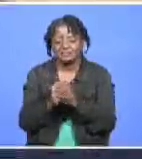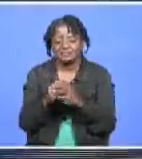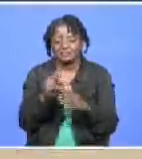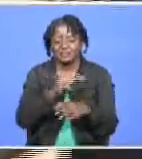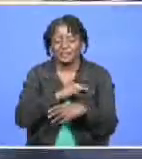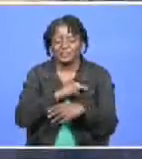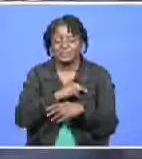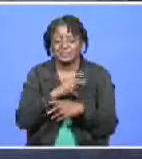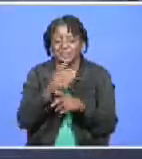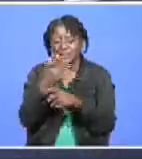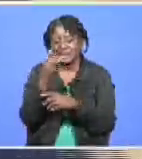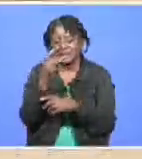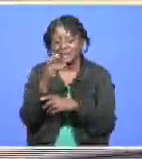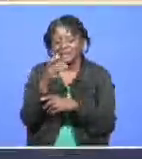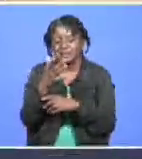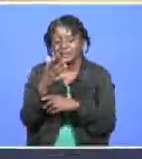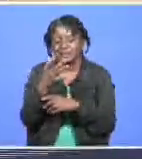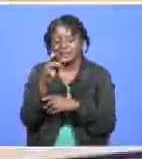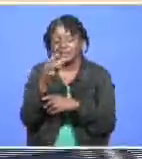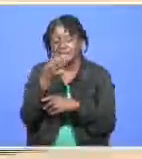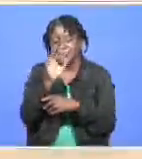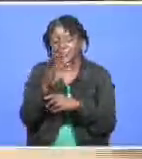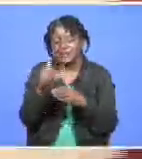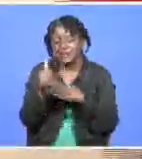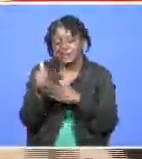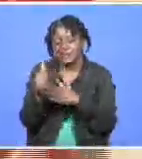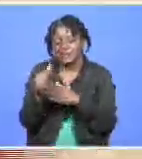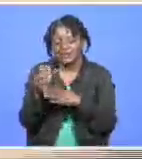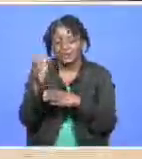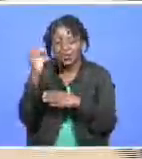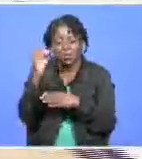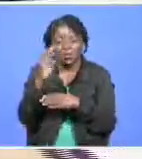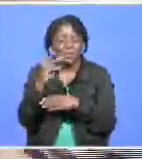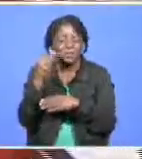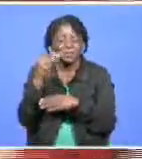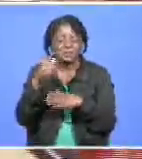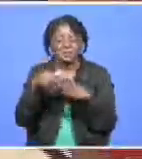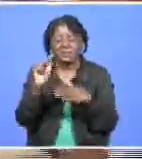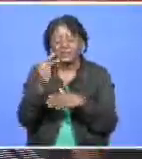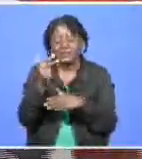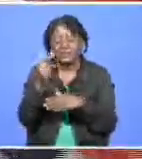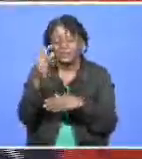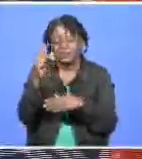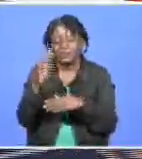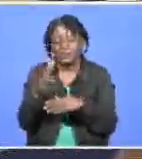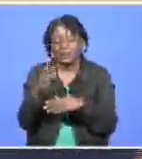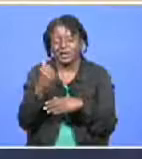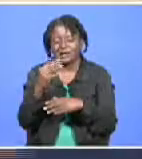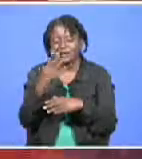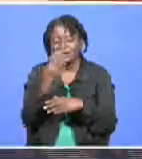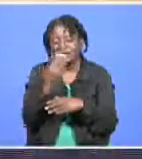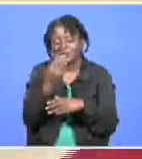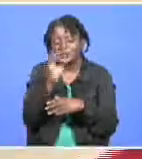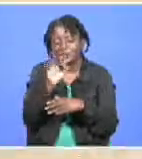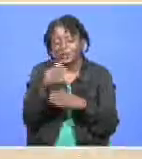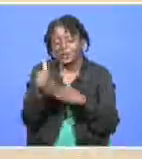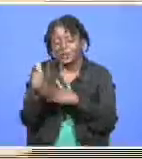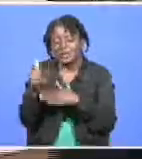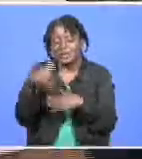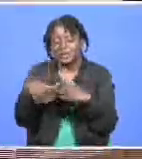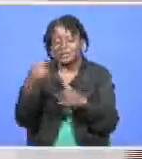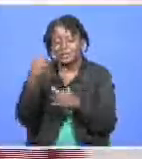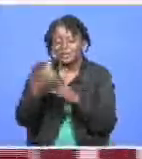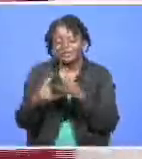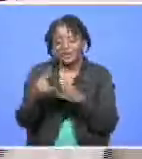an 18-point lead by the 4:17 mark of the third quarter and a 14-point lead heading into the final frame. Sam Houston State